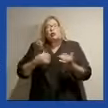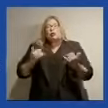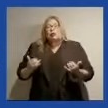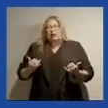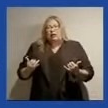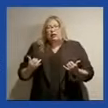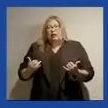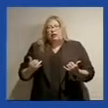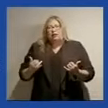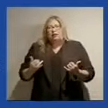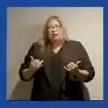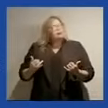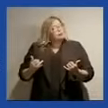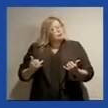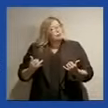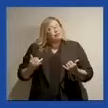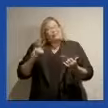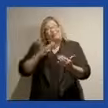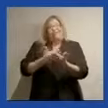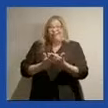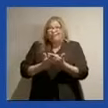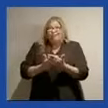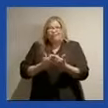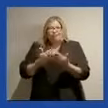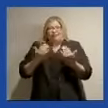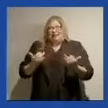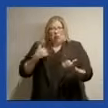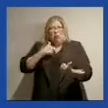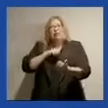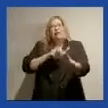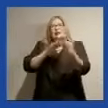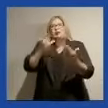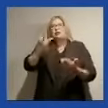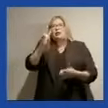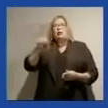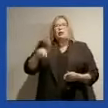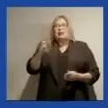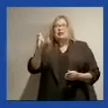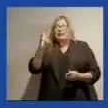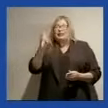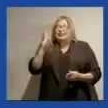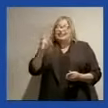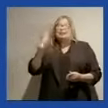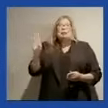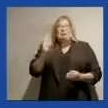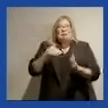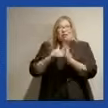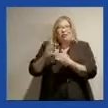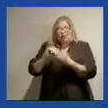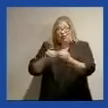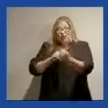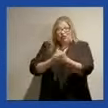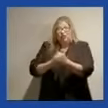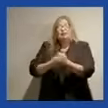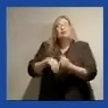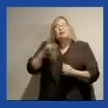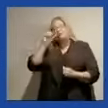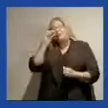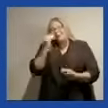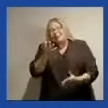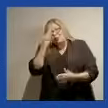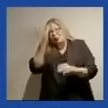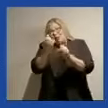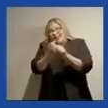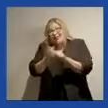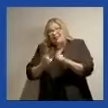today, and we are facing a $27.6 billion challenge. Next year, to my point